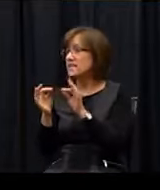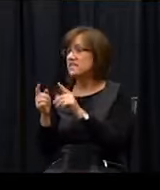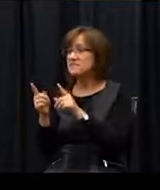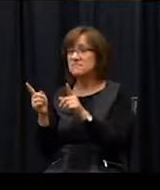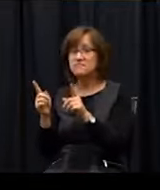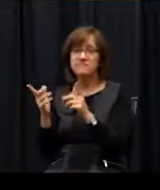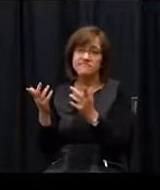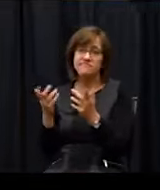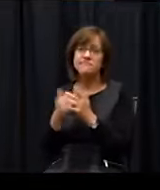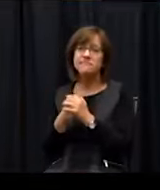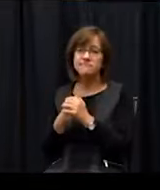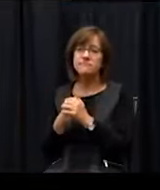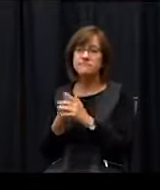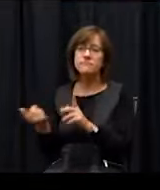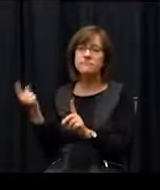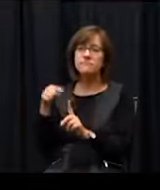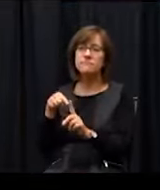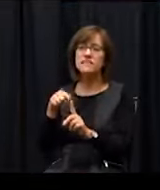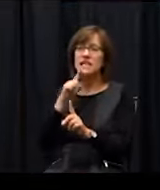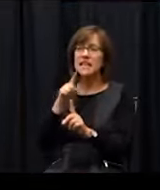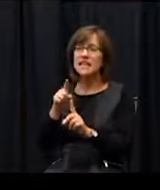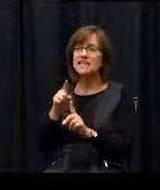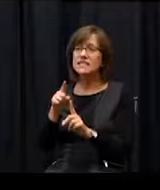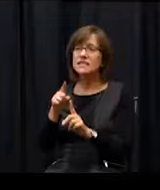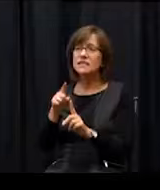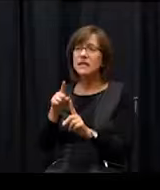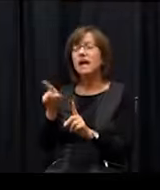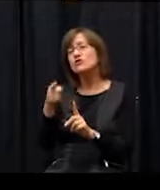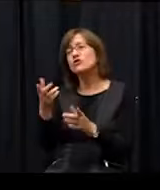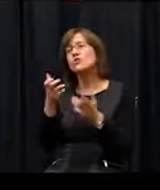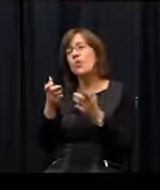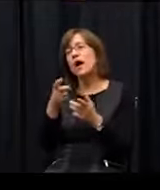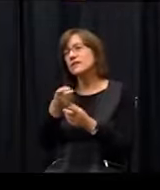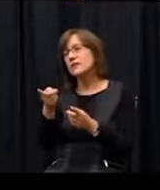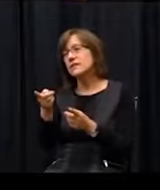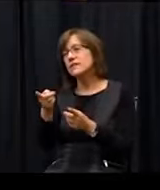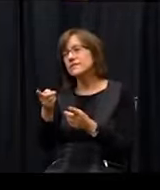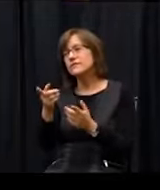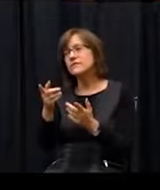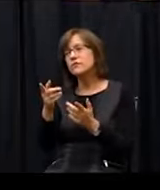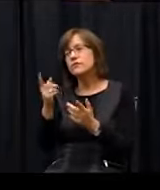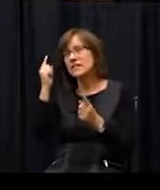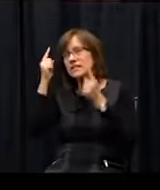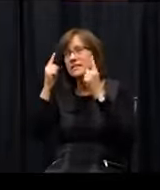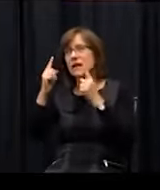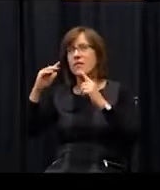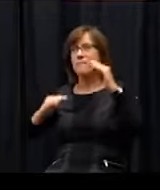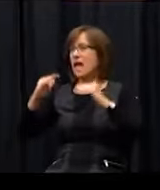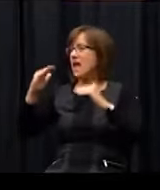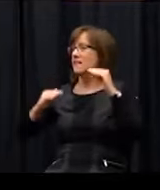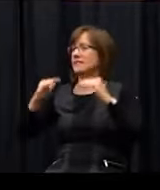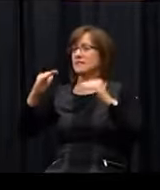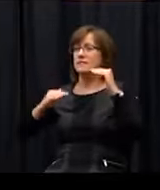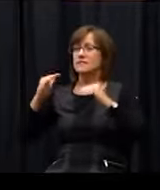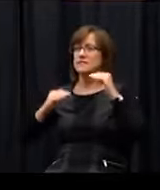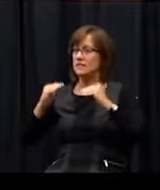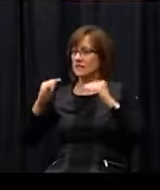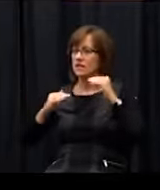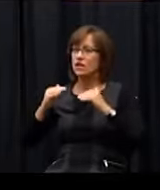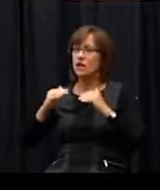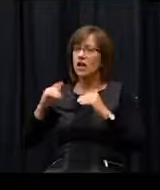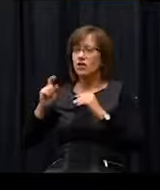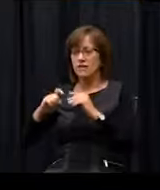So going back to it is so, and I just want you guys, once again, it's that balance act. It's a balance act of you're needing to